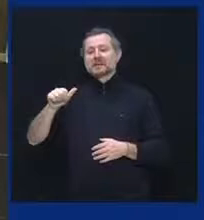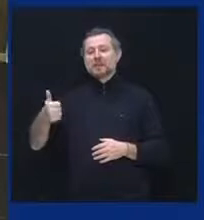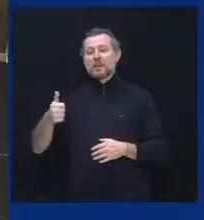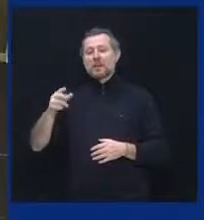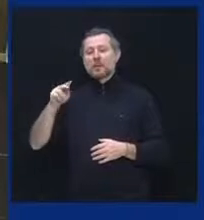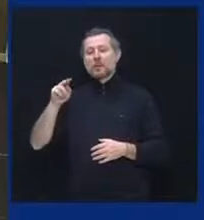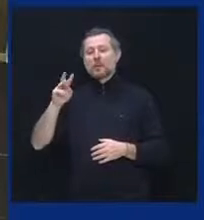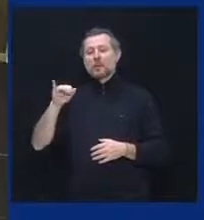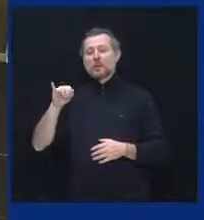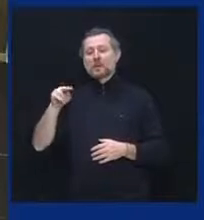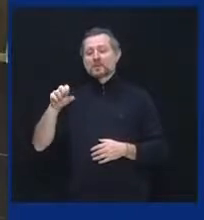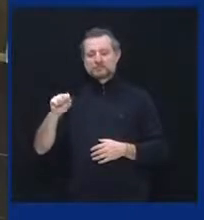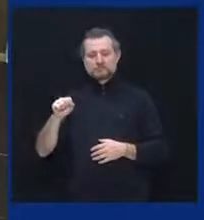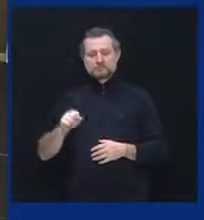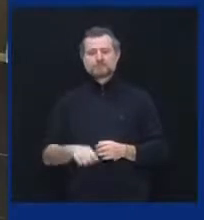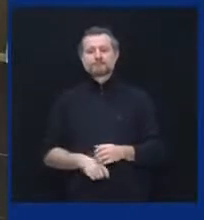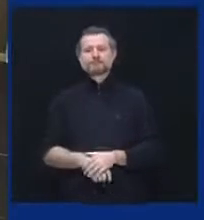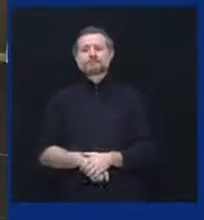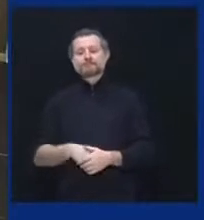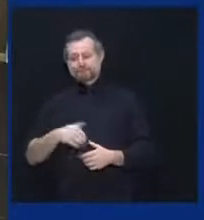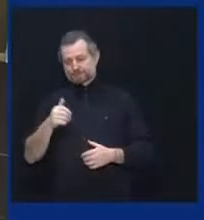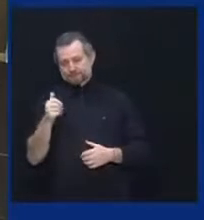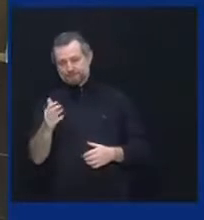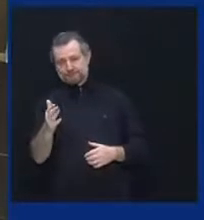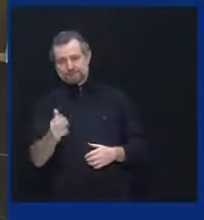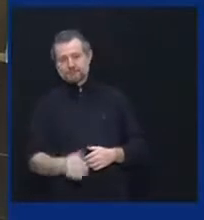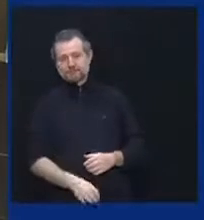is now open. Please unmute your microphone.